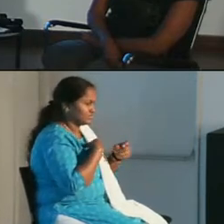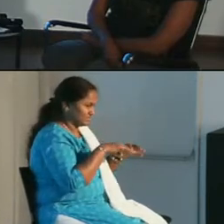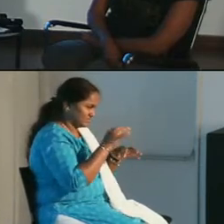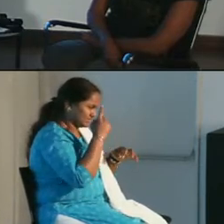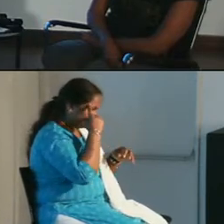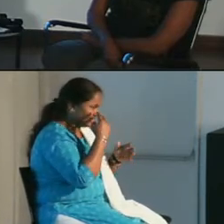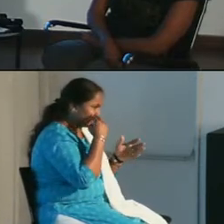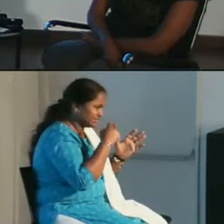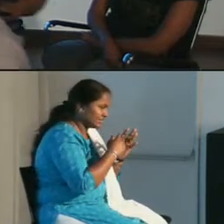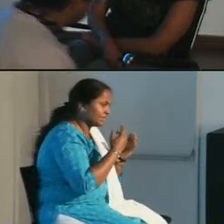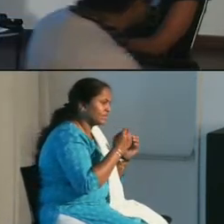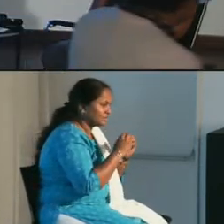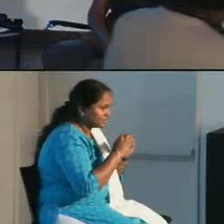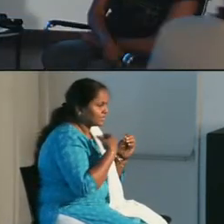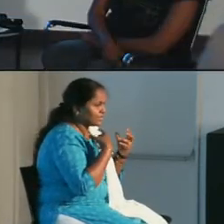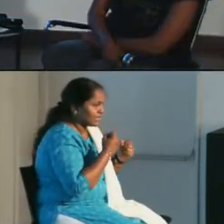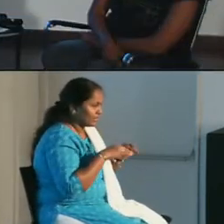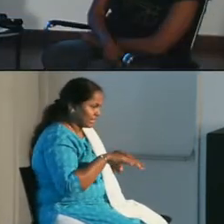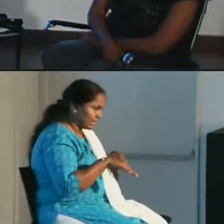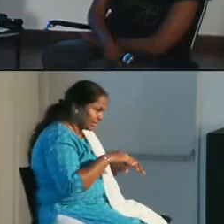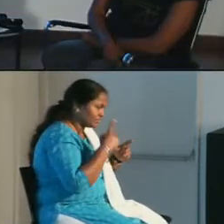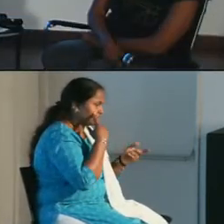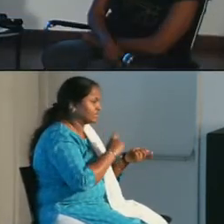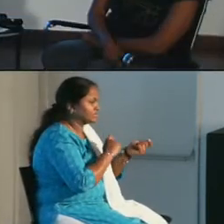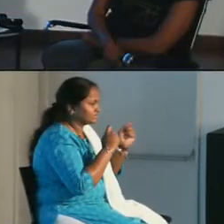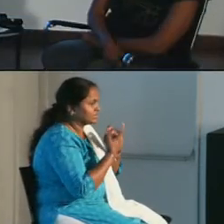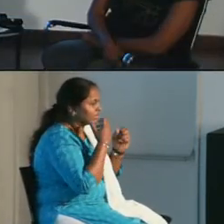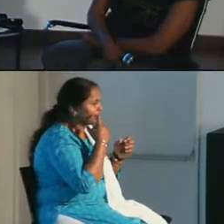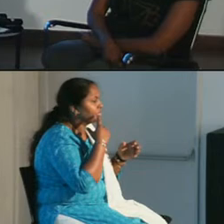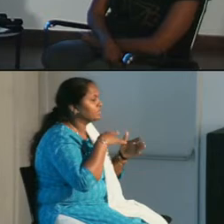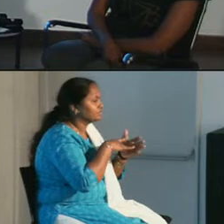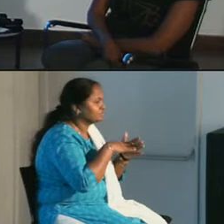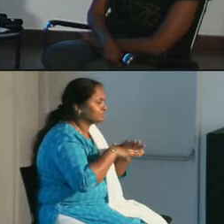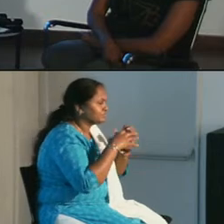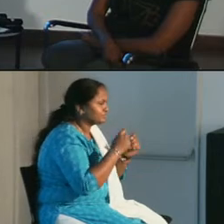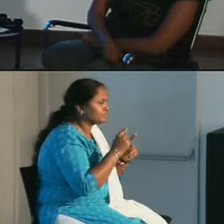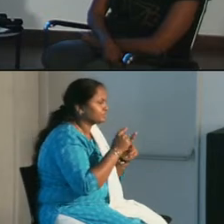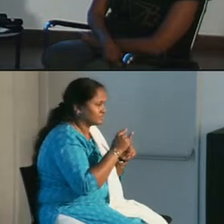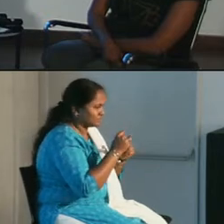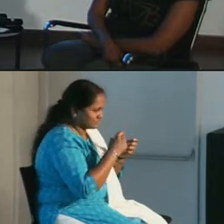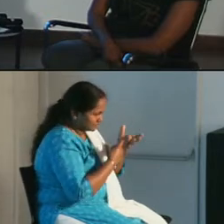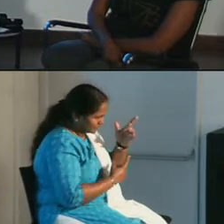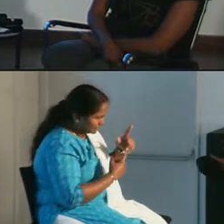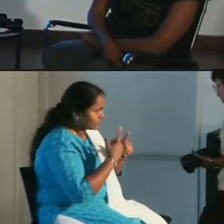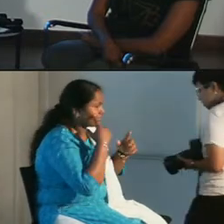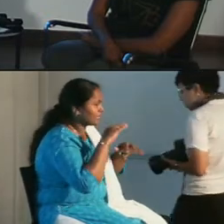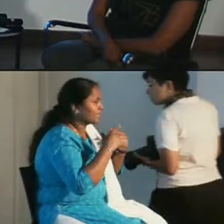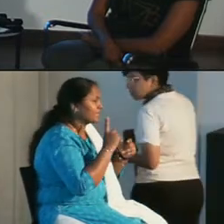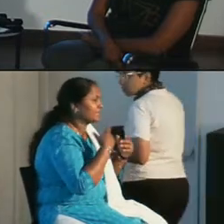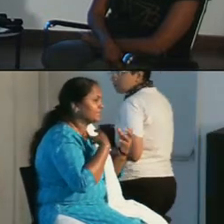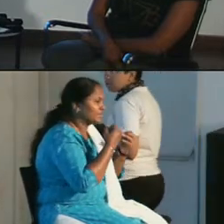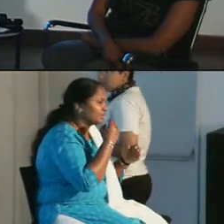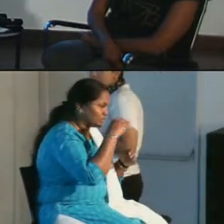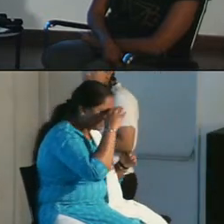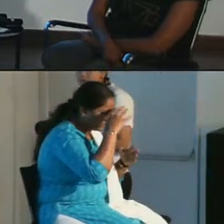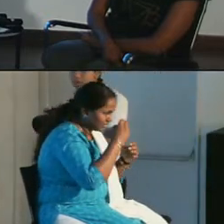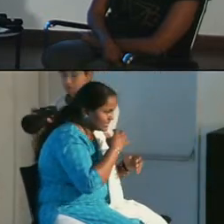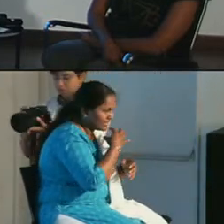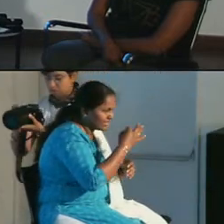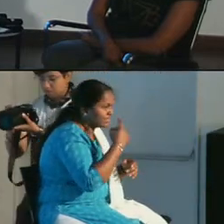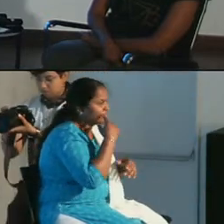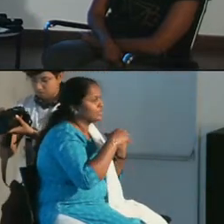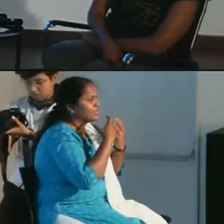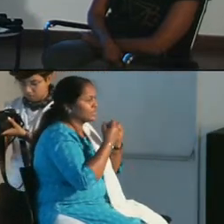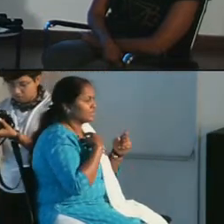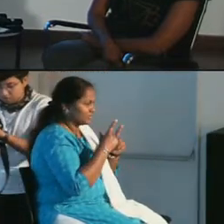it in Hindi, the call to action changed from sleep in a park to sleep anywhere under open skies. Khule aasman tale